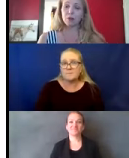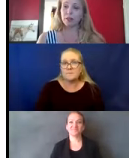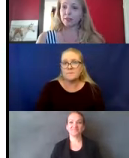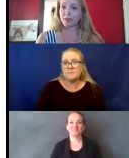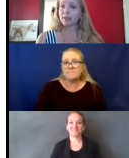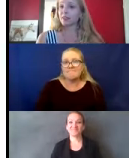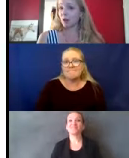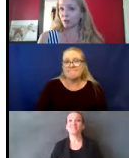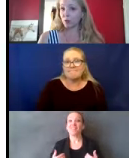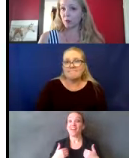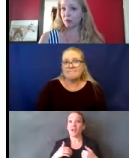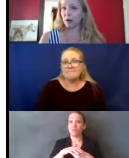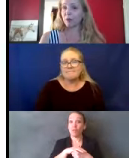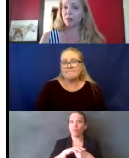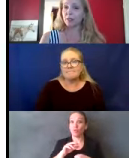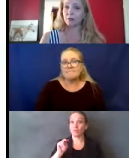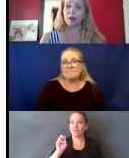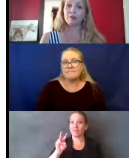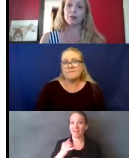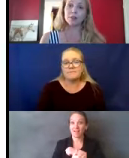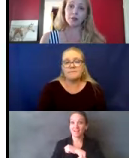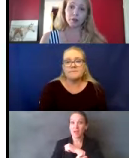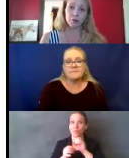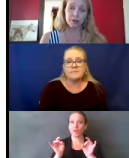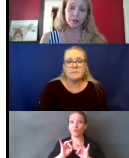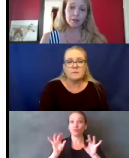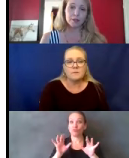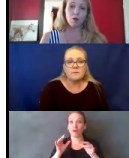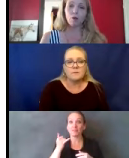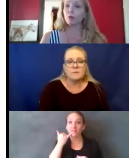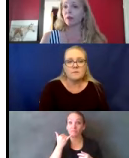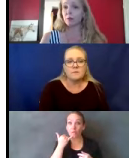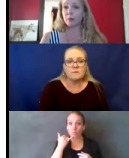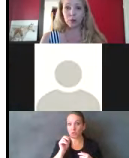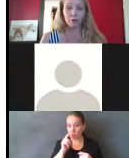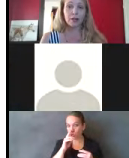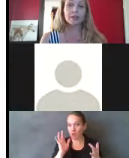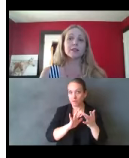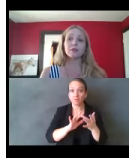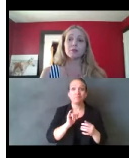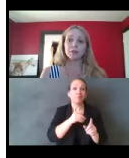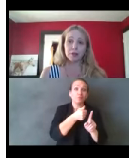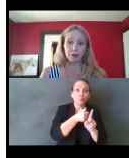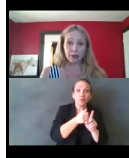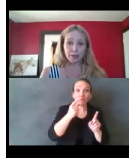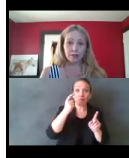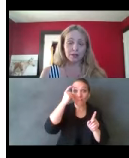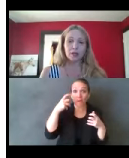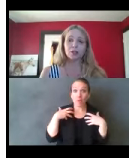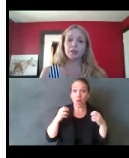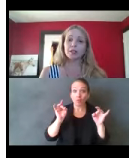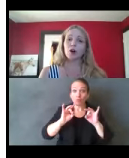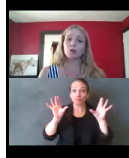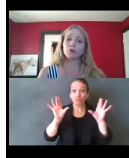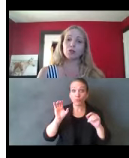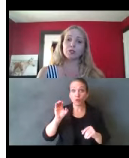County crisis line that's also 24 hours if you're having a mental health crisis or a family member or friend is having a mental health crisis.